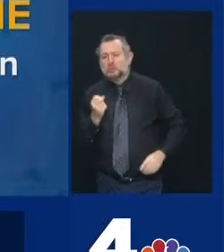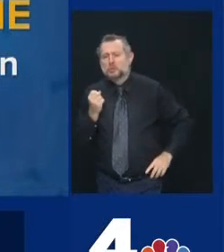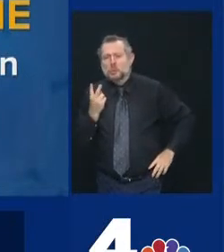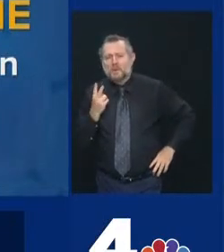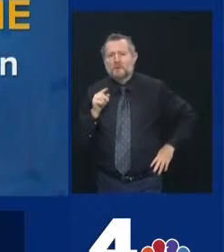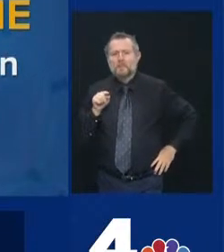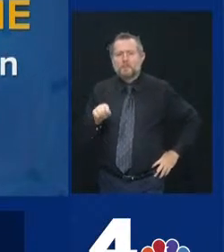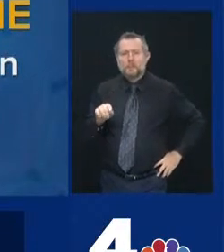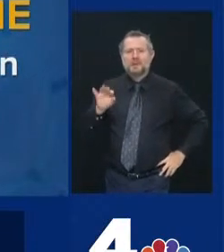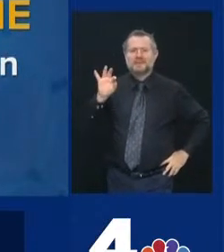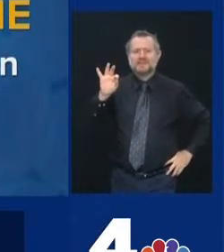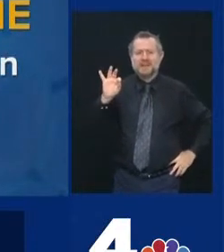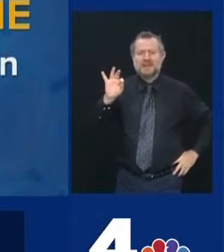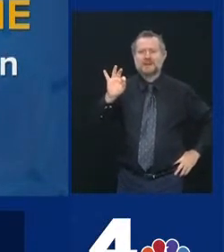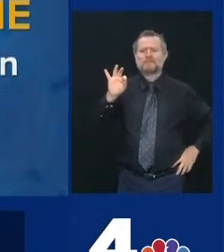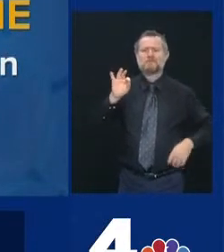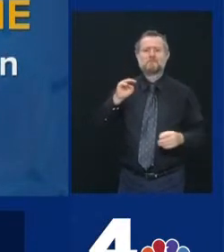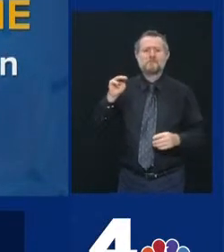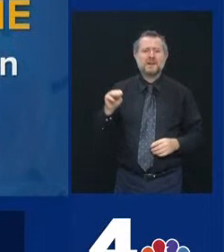million tests.